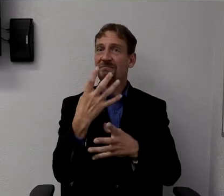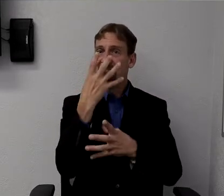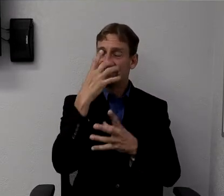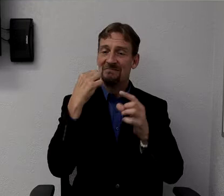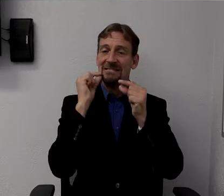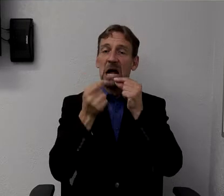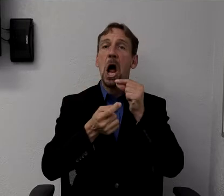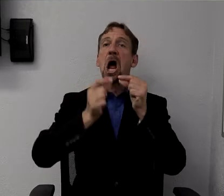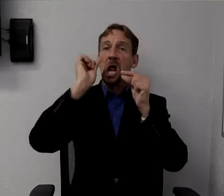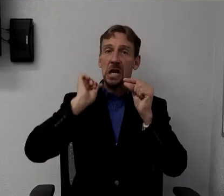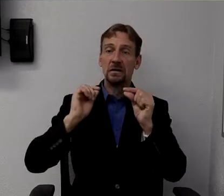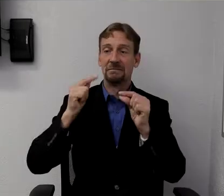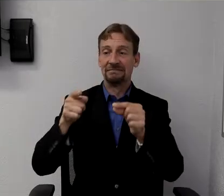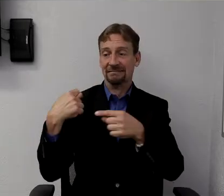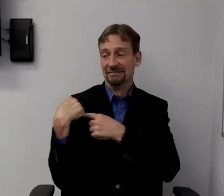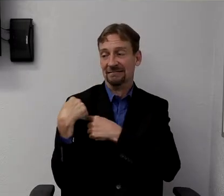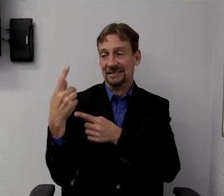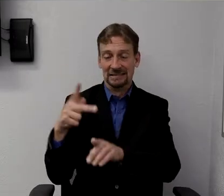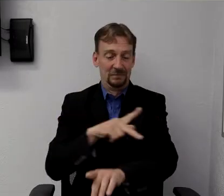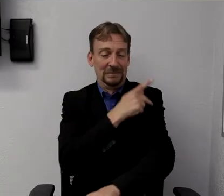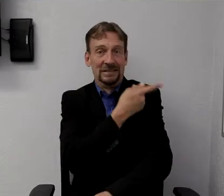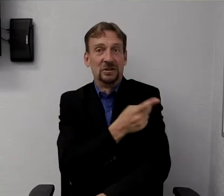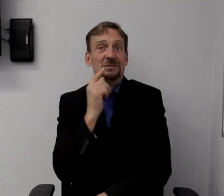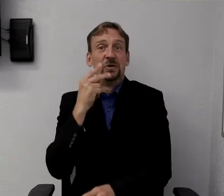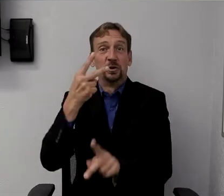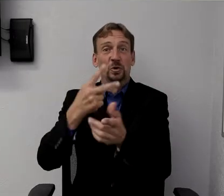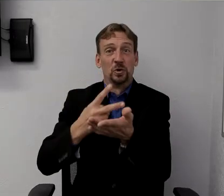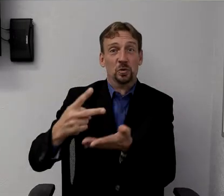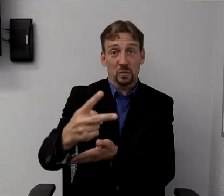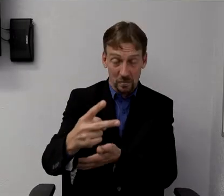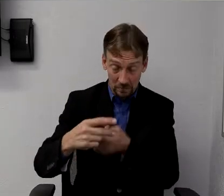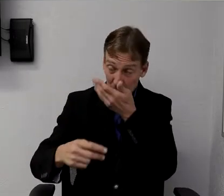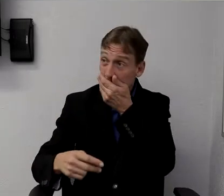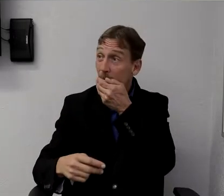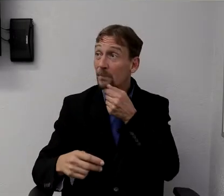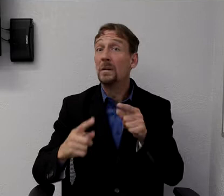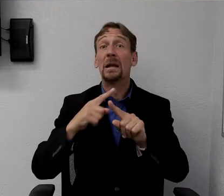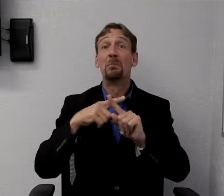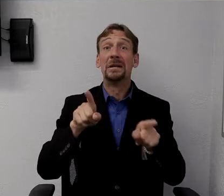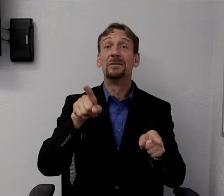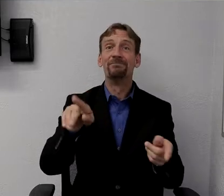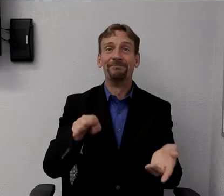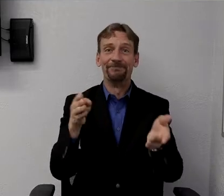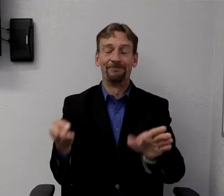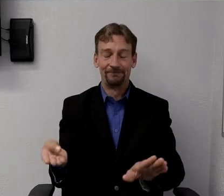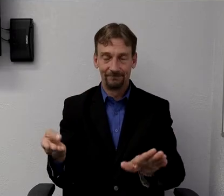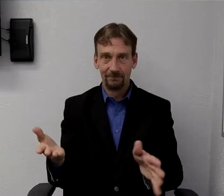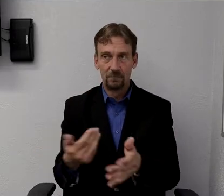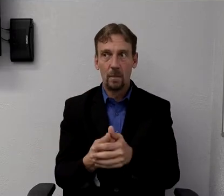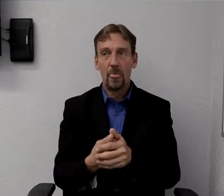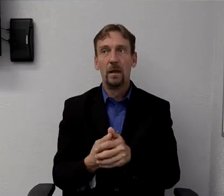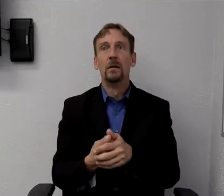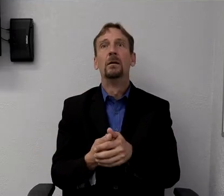patient for, I would imagine, more than 2 weeks. Ultimately, she did pass away, but we